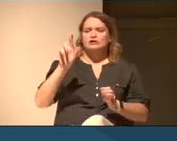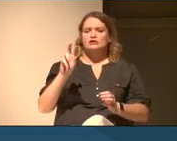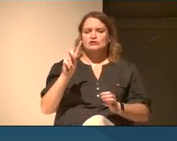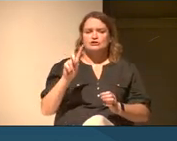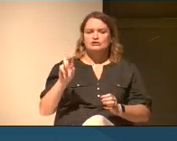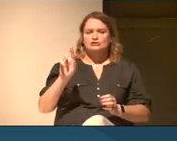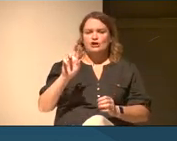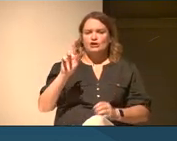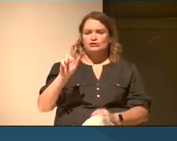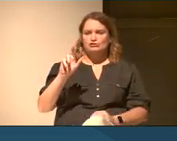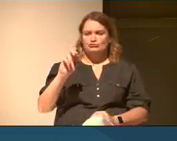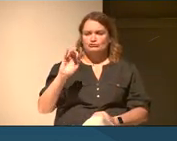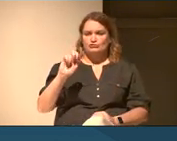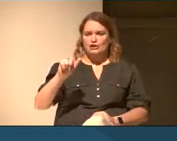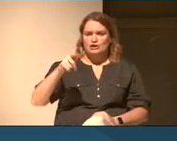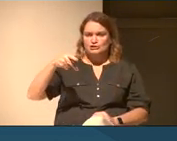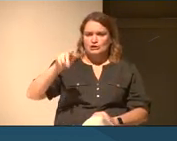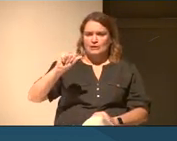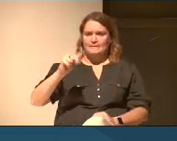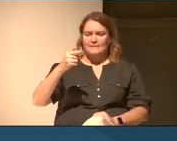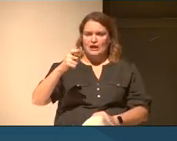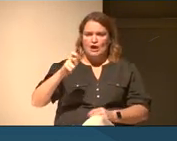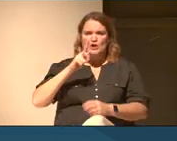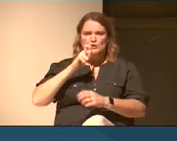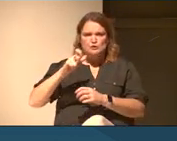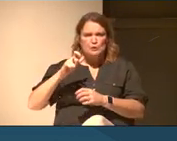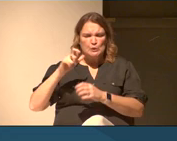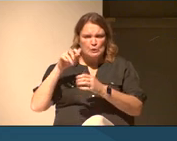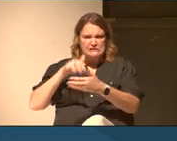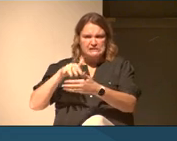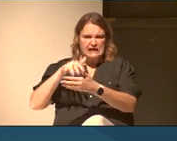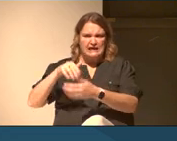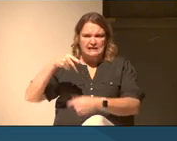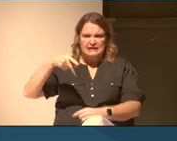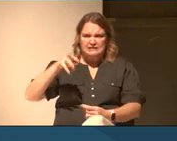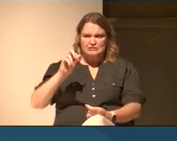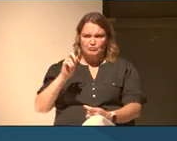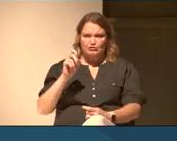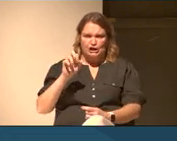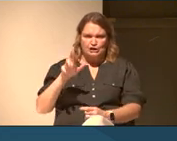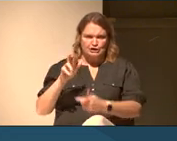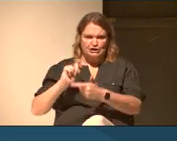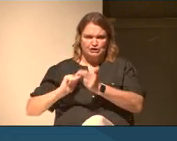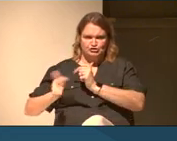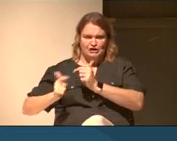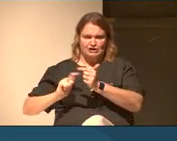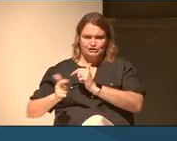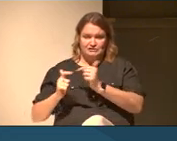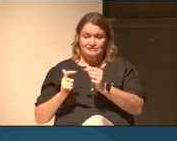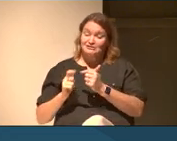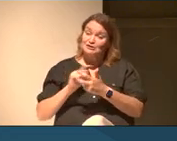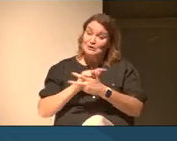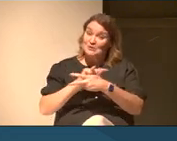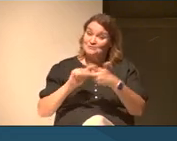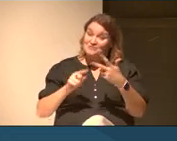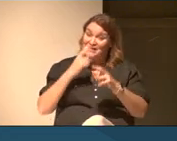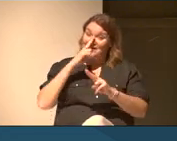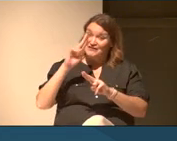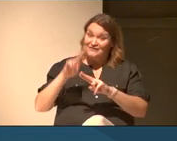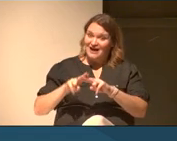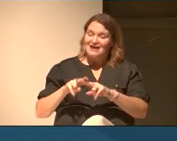predator-prey interactions. So it's just one of the three. They're all really fun, and I'll go over the first one right